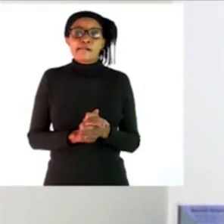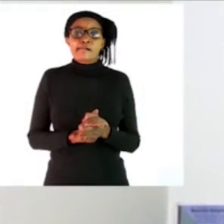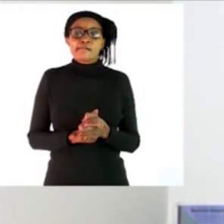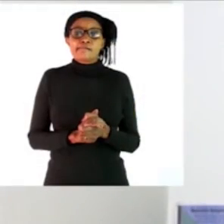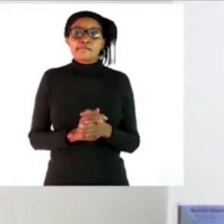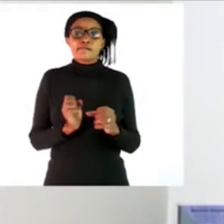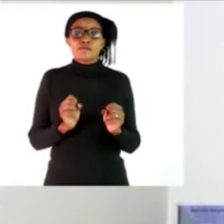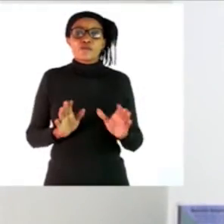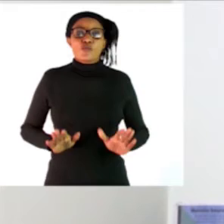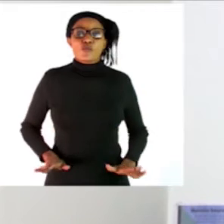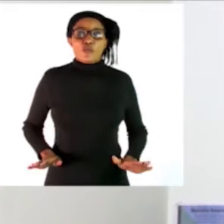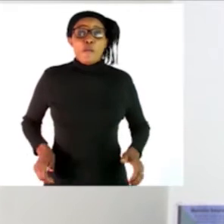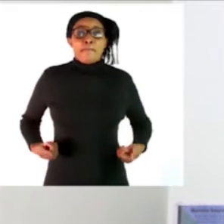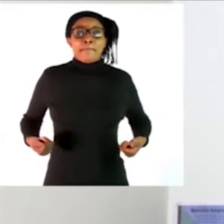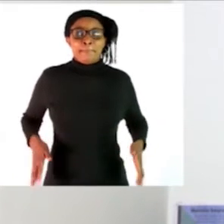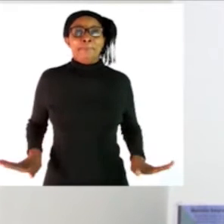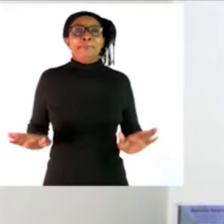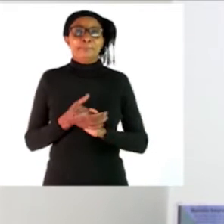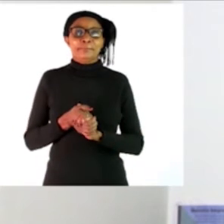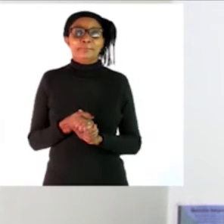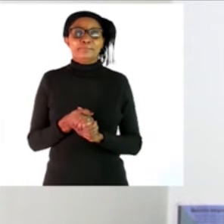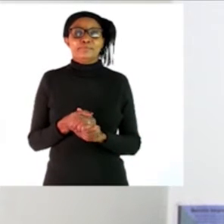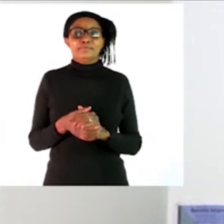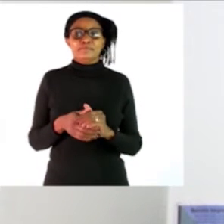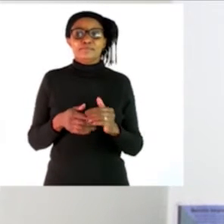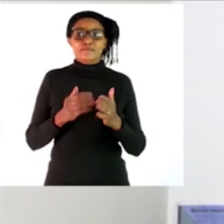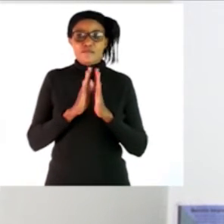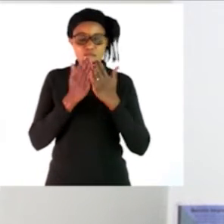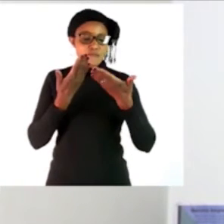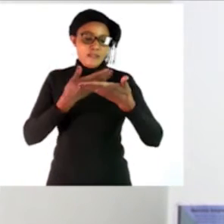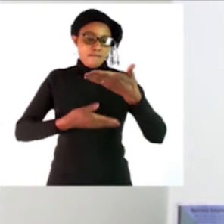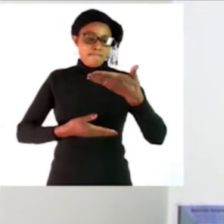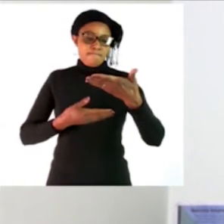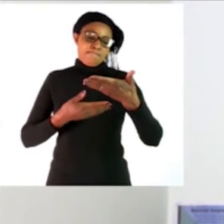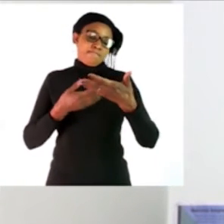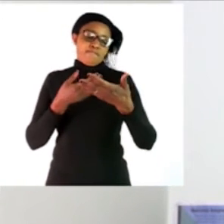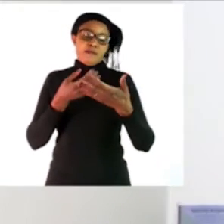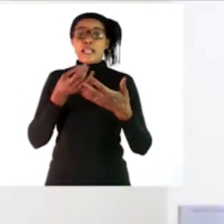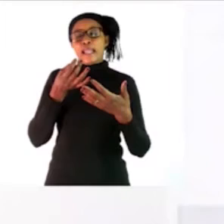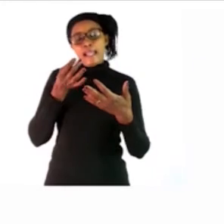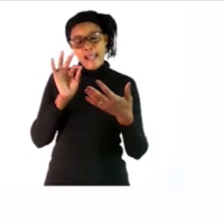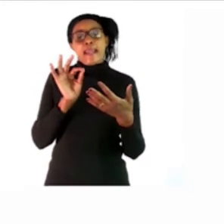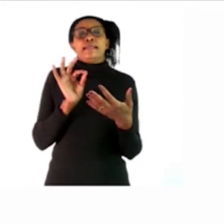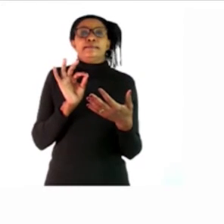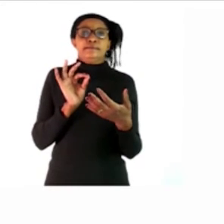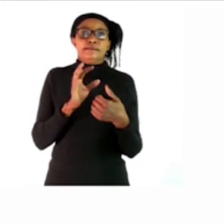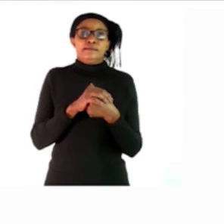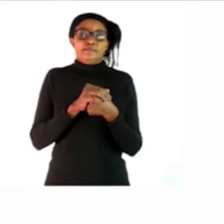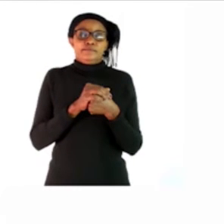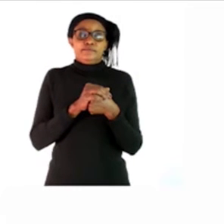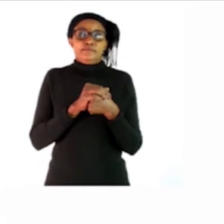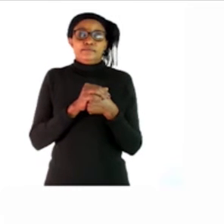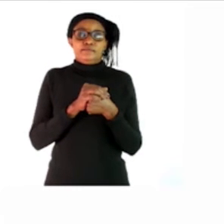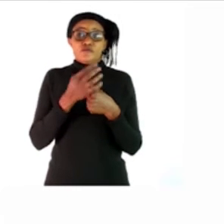Okay, boys and girls, let's go to the next page. Page 9. Are